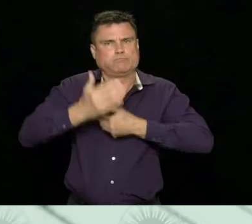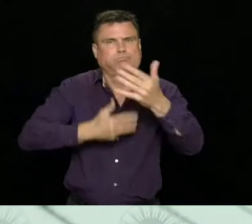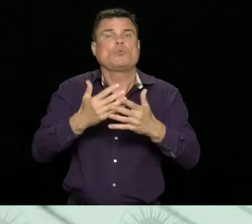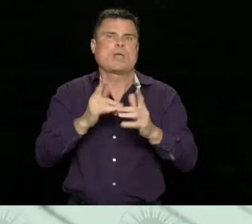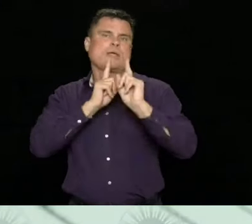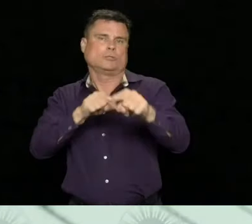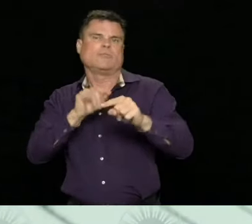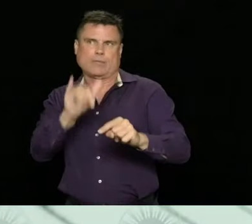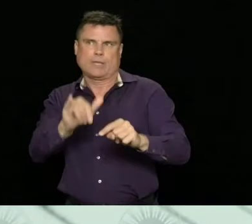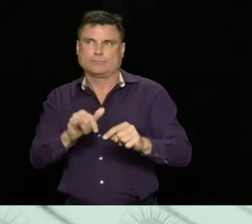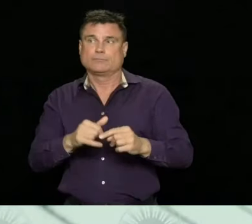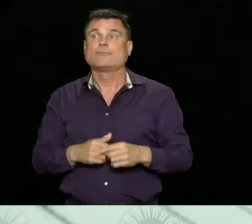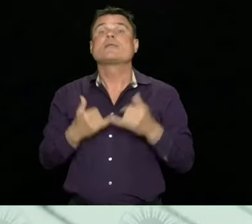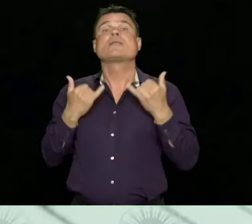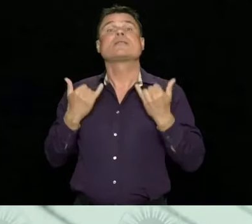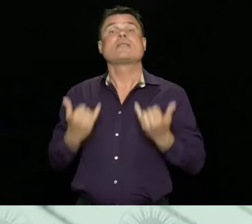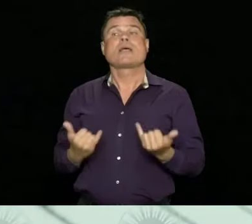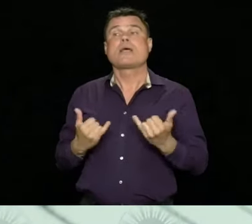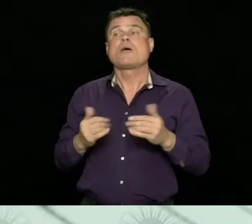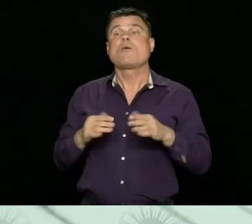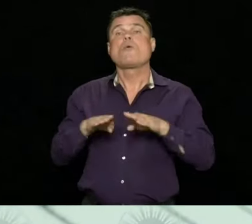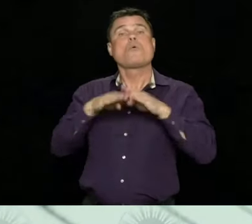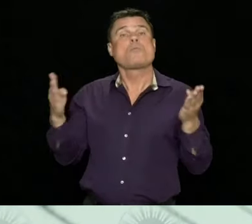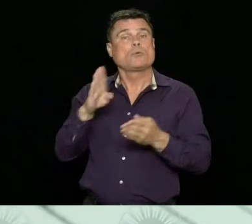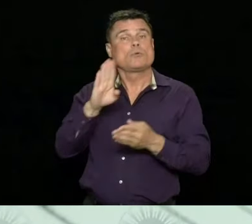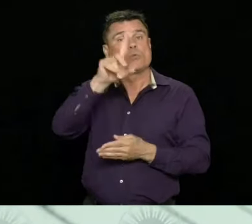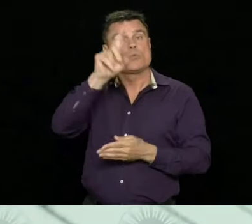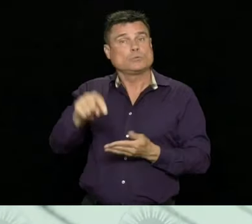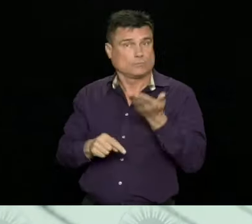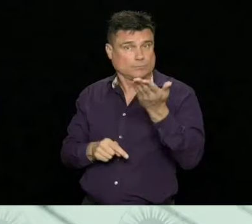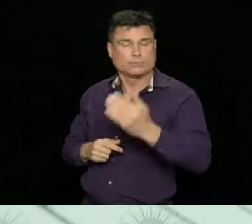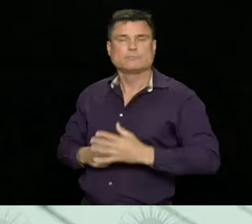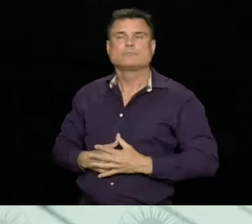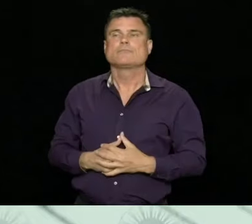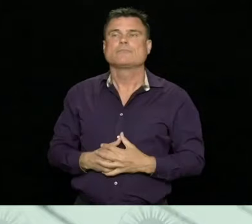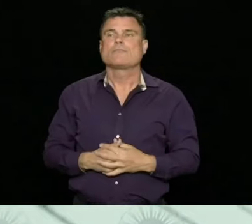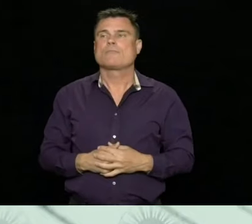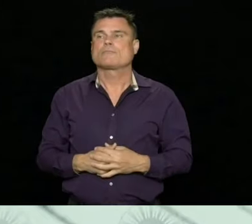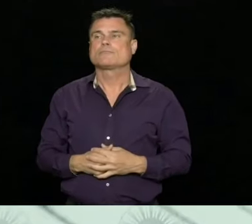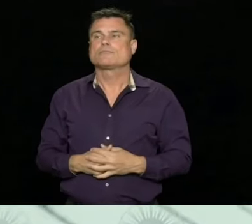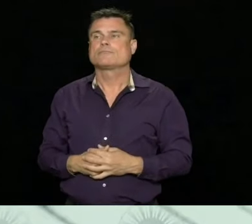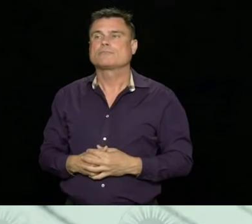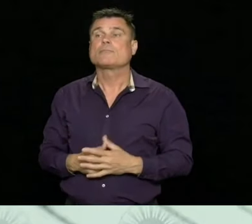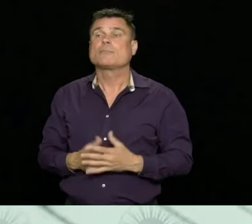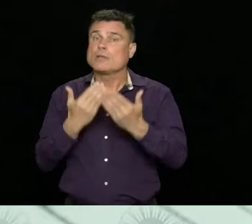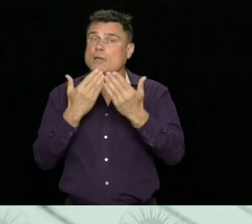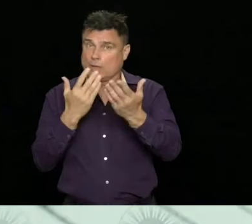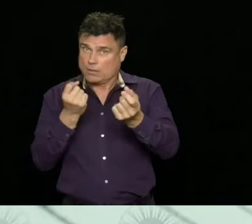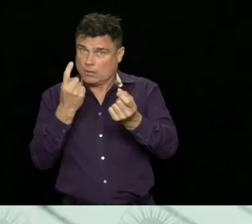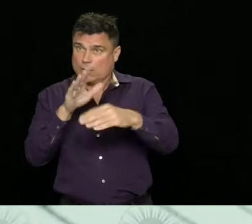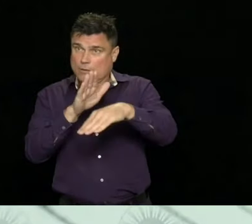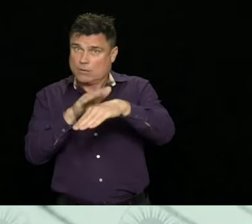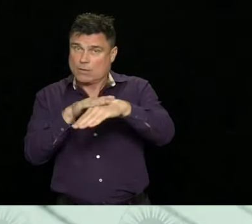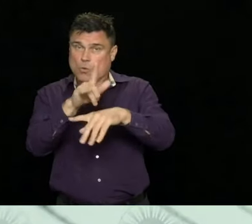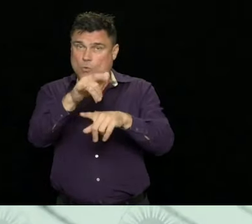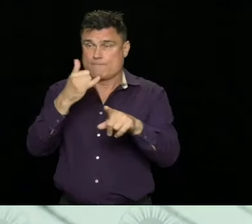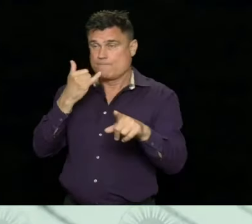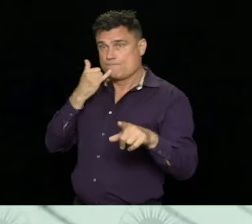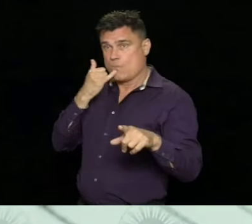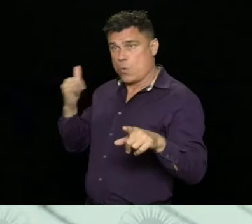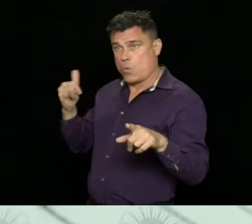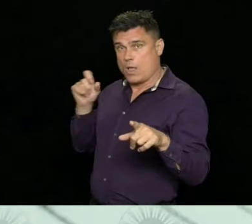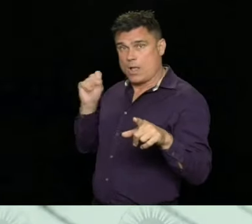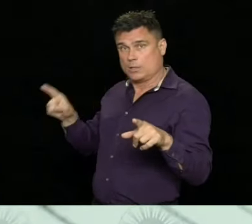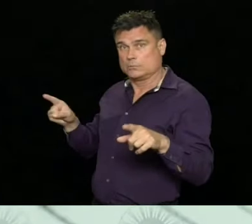And a few gentle reminders for the media on the phones. Please press *1 if you have any questions. You are limited to one